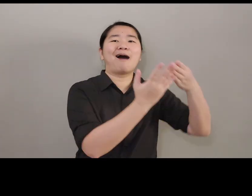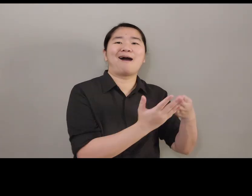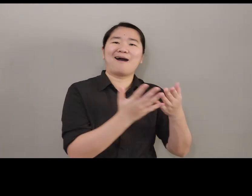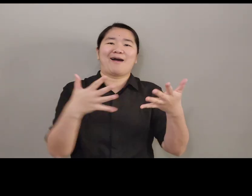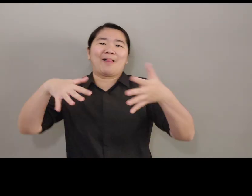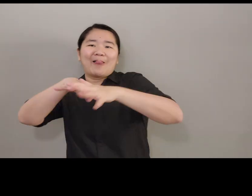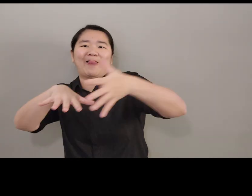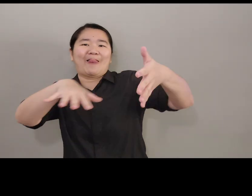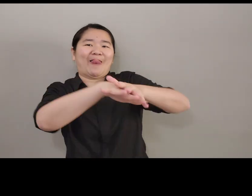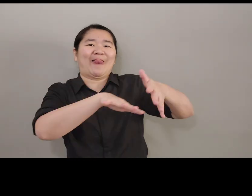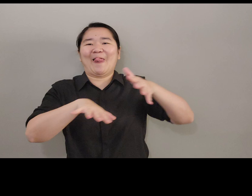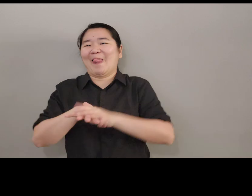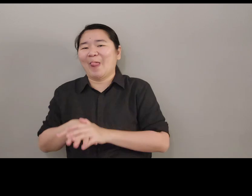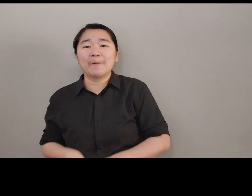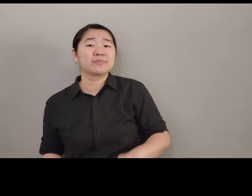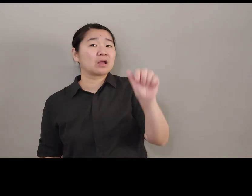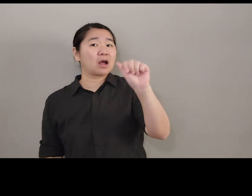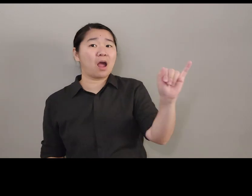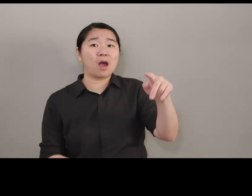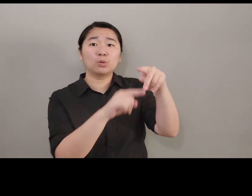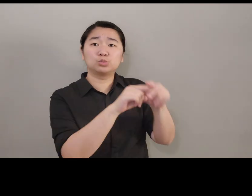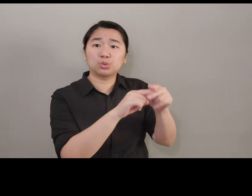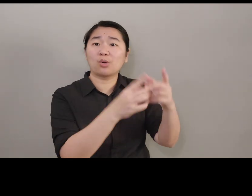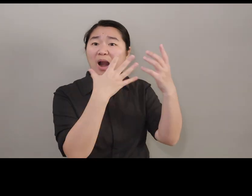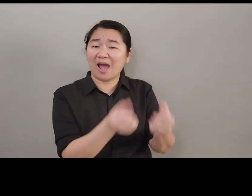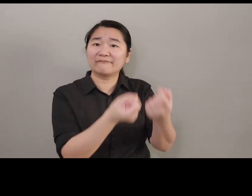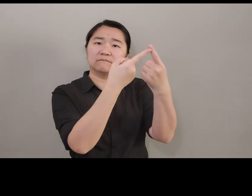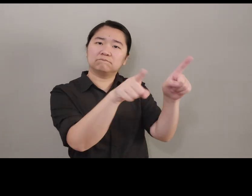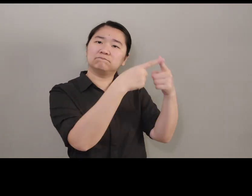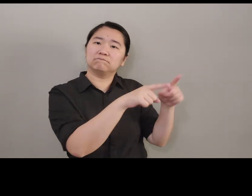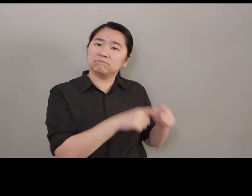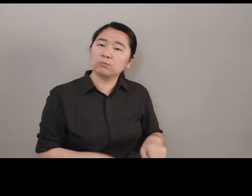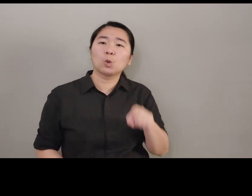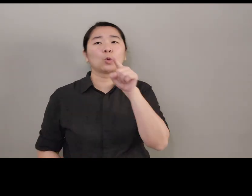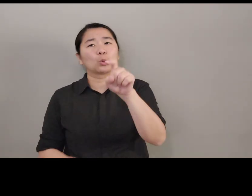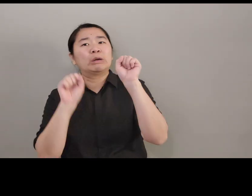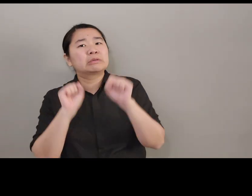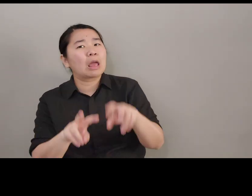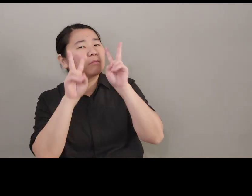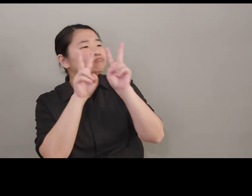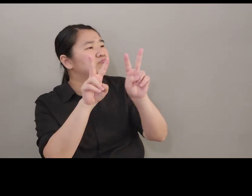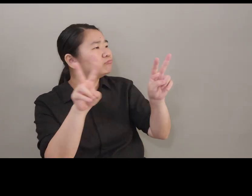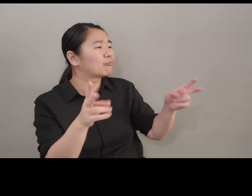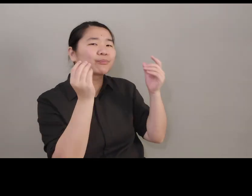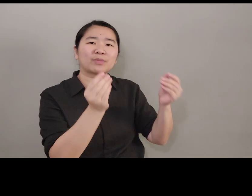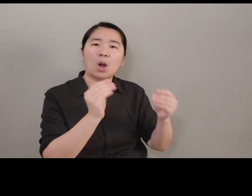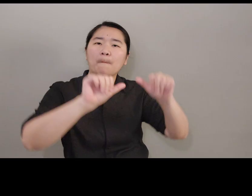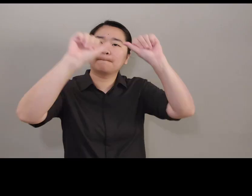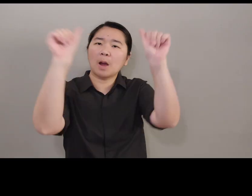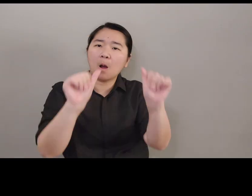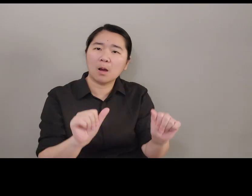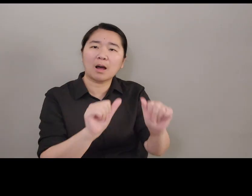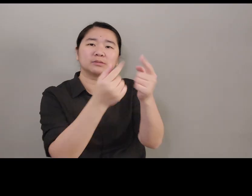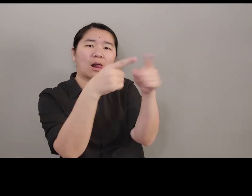the automated tooling? How do you find those different AI models that you can use within your